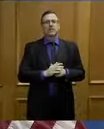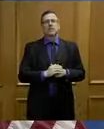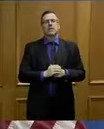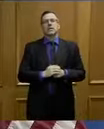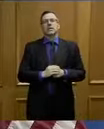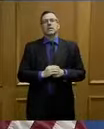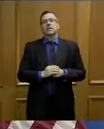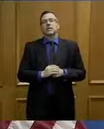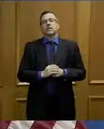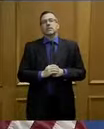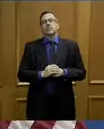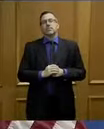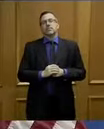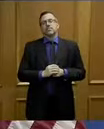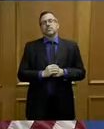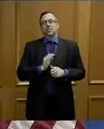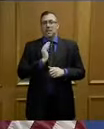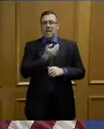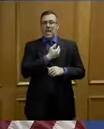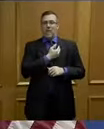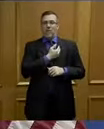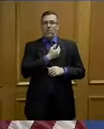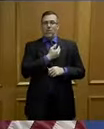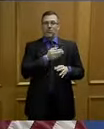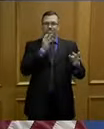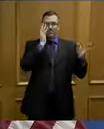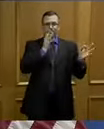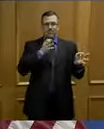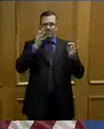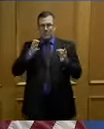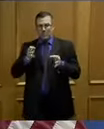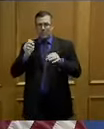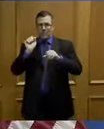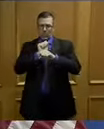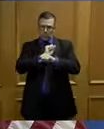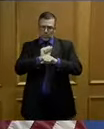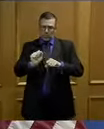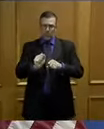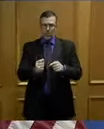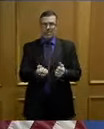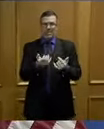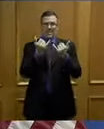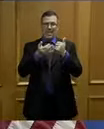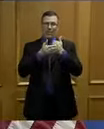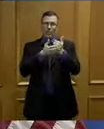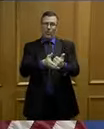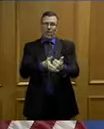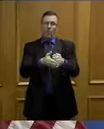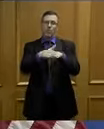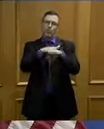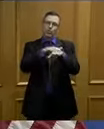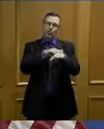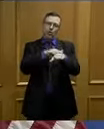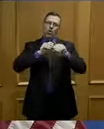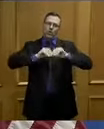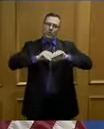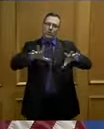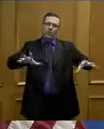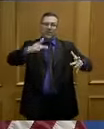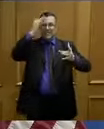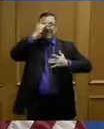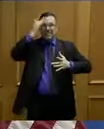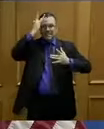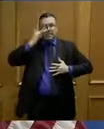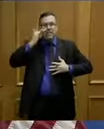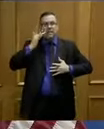work that's being done, what we're doing to mitigate the spread of this disease and its economic impact on Tennesseans. We can do a